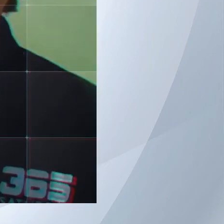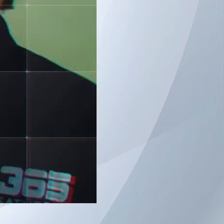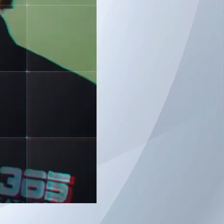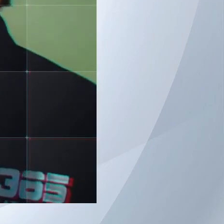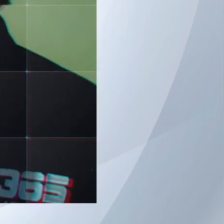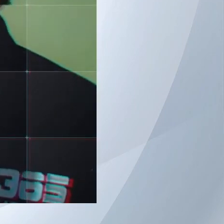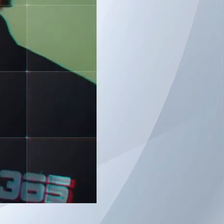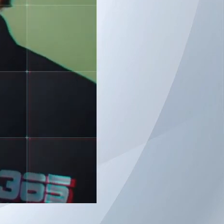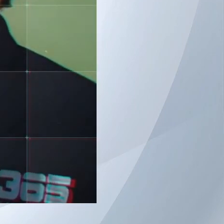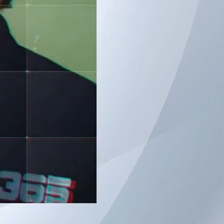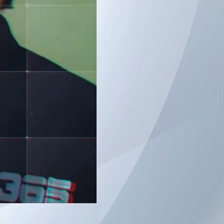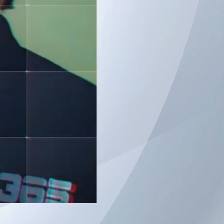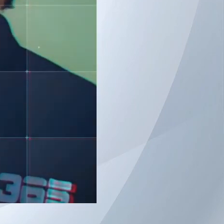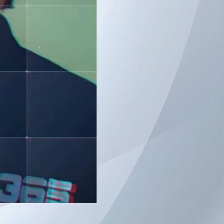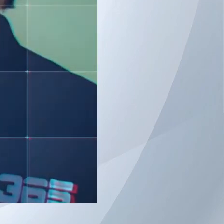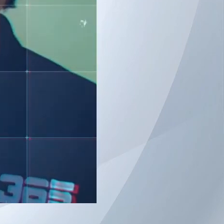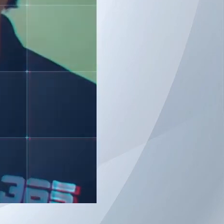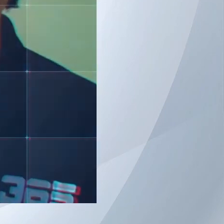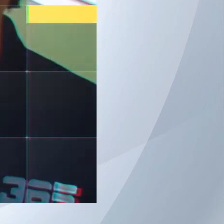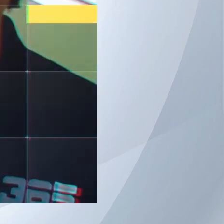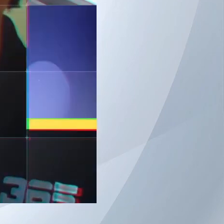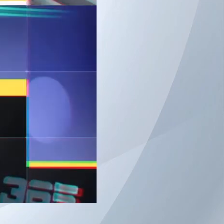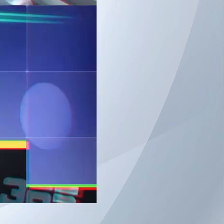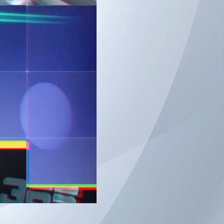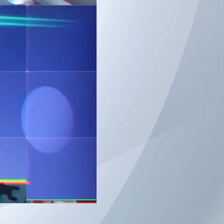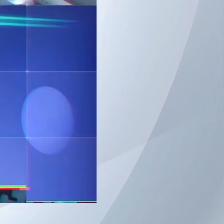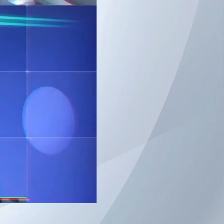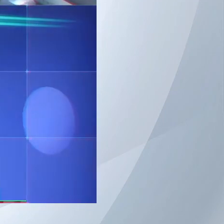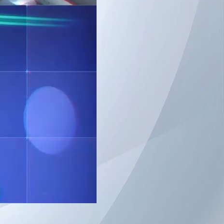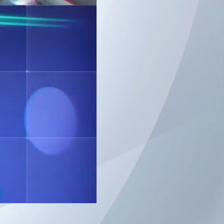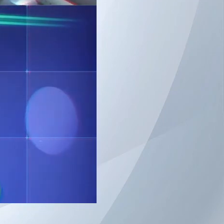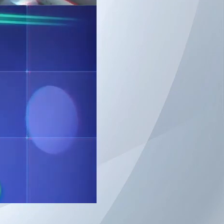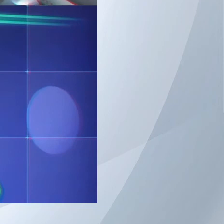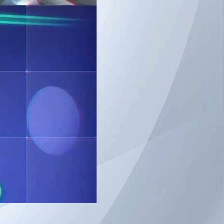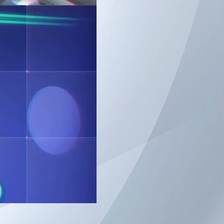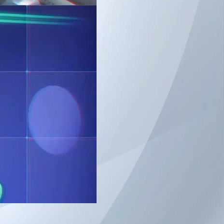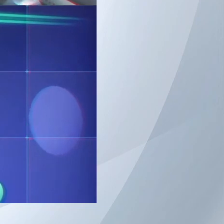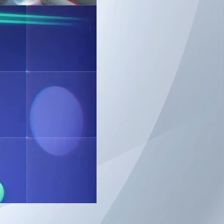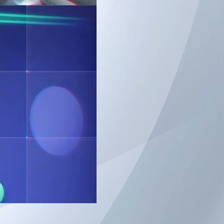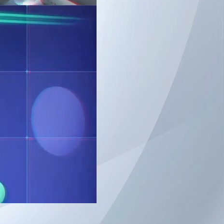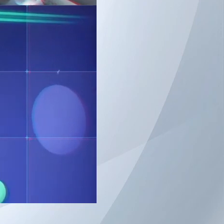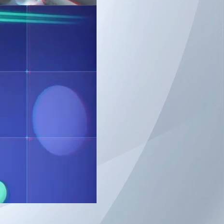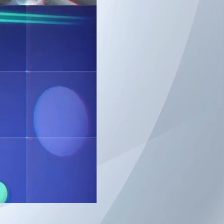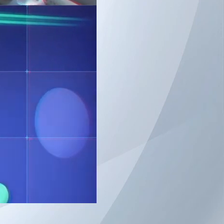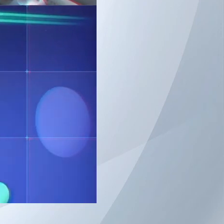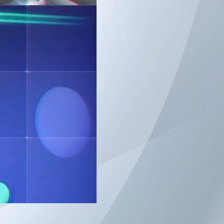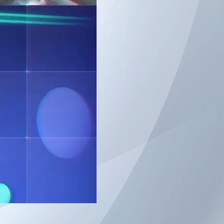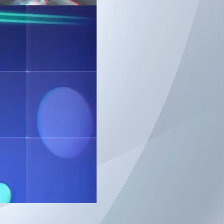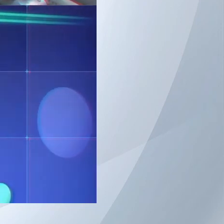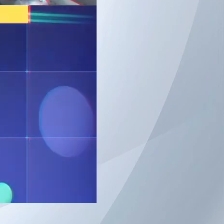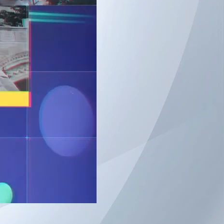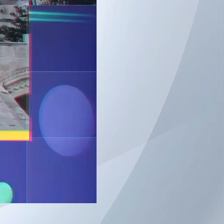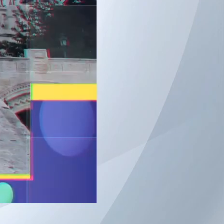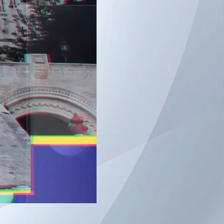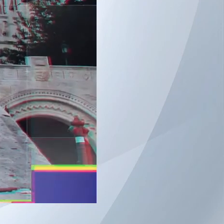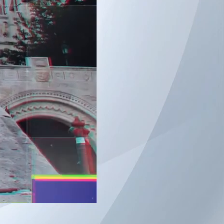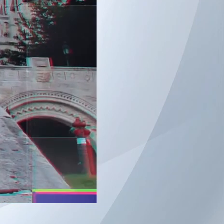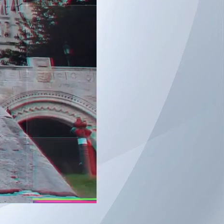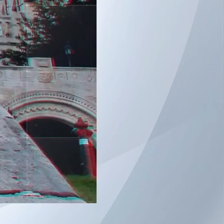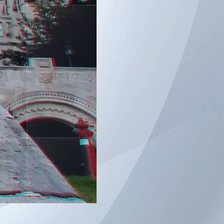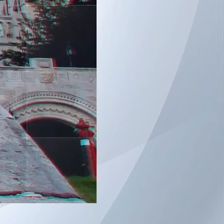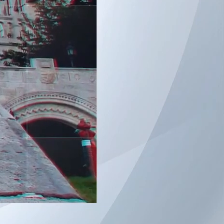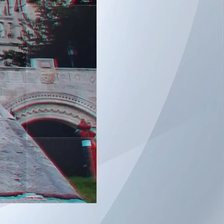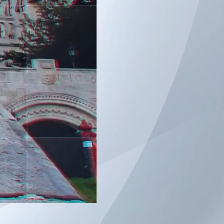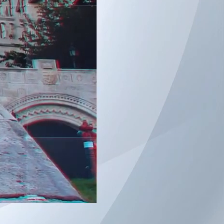sono Stefano Tempesta, dall'Australia. Hallo, ik ben Albert Schot uit Nederland. Hi, I'm Maarten Goed from the Netherlands.